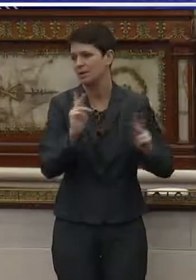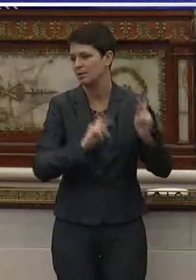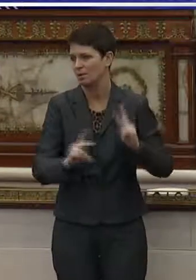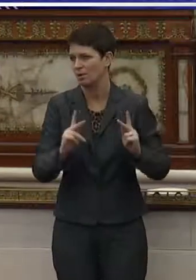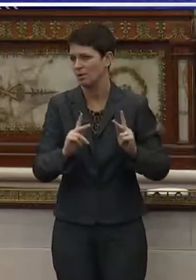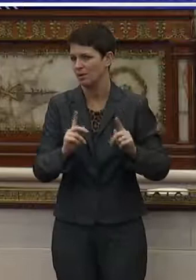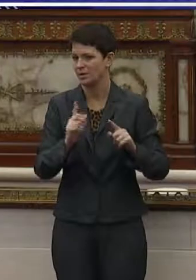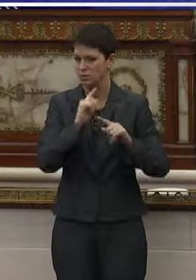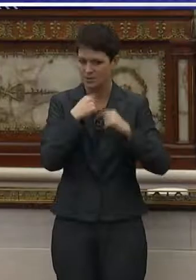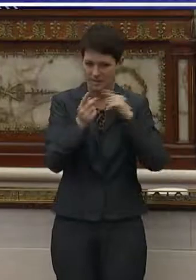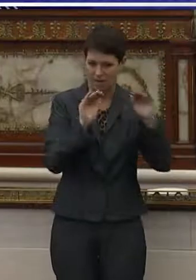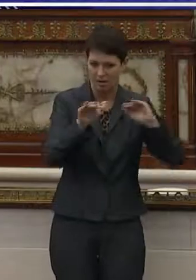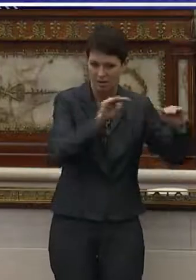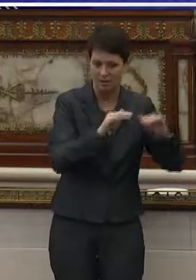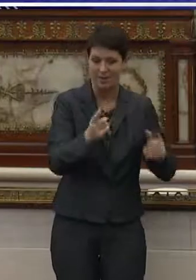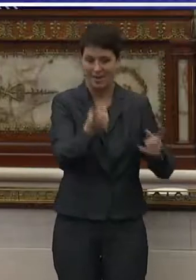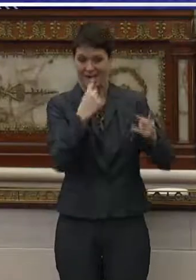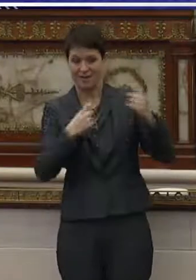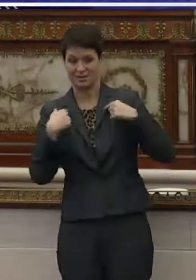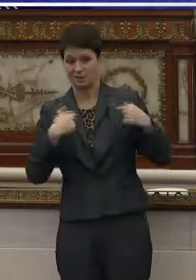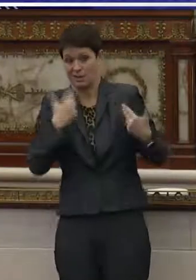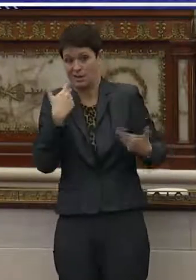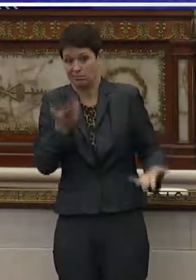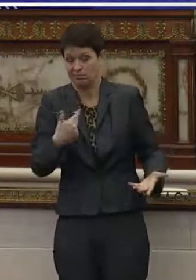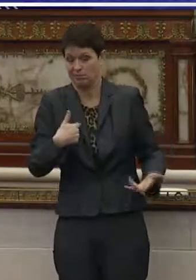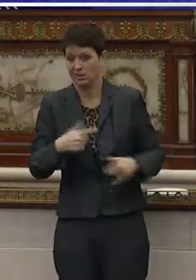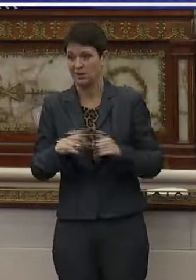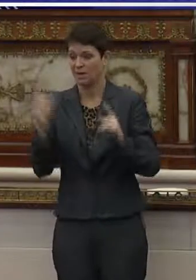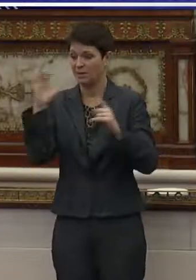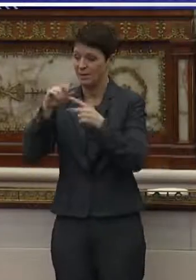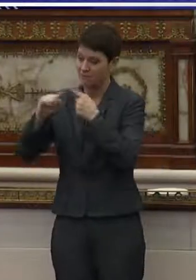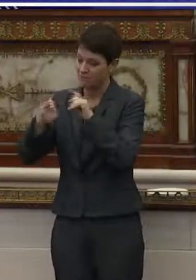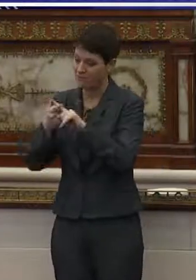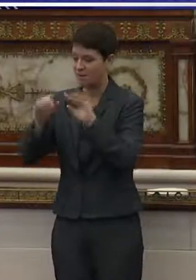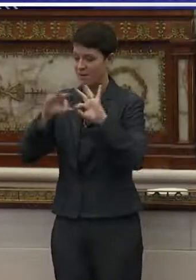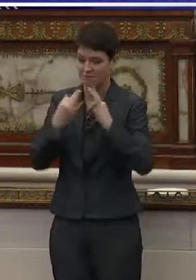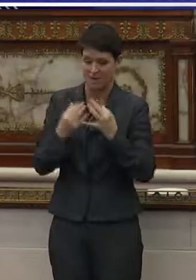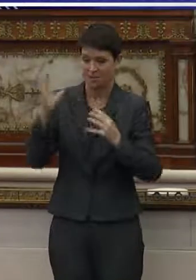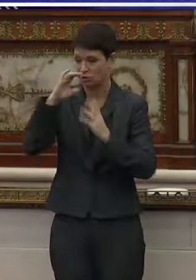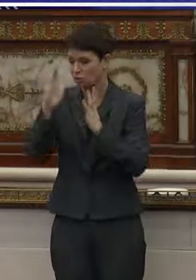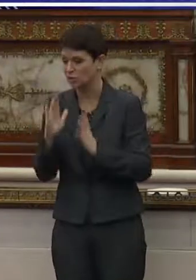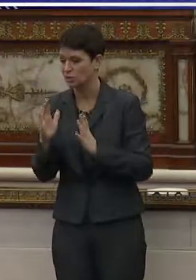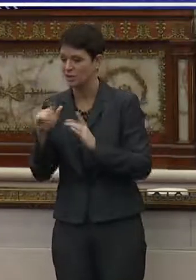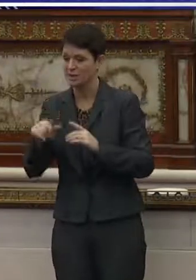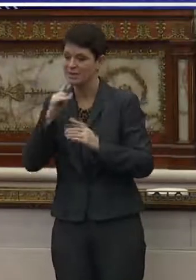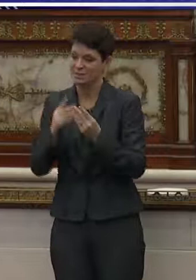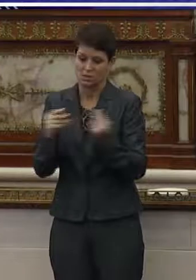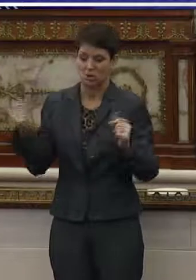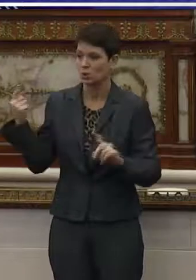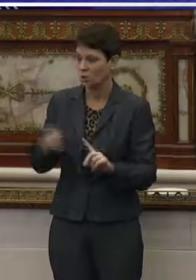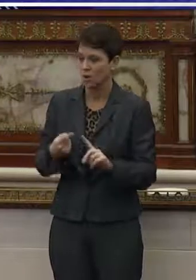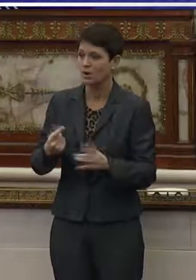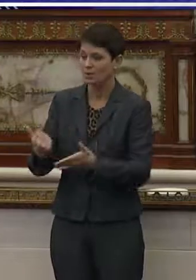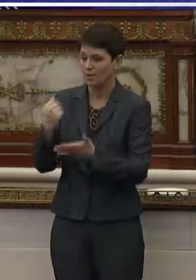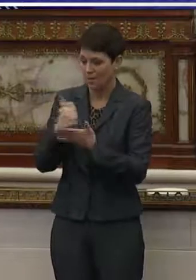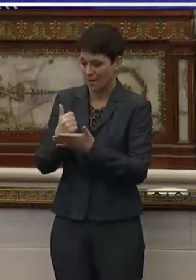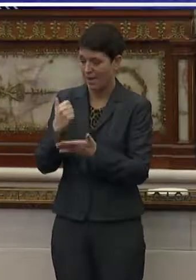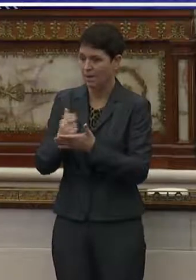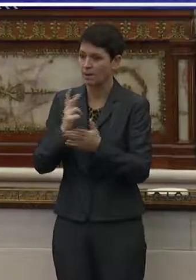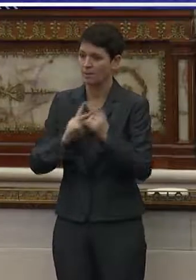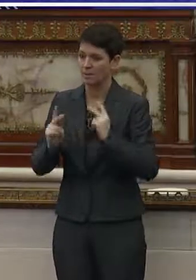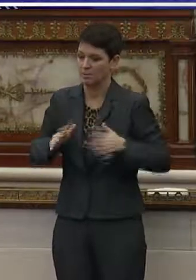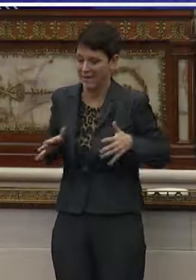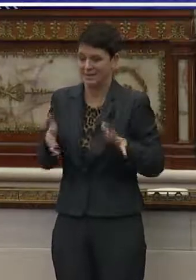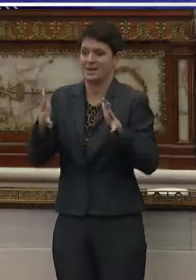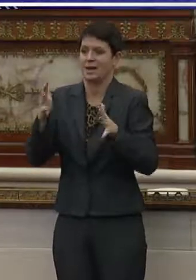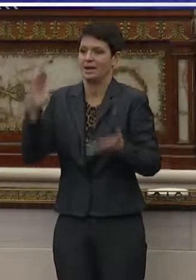different people when they ask us questions. It could be a family member, it could be a stranger. This is the cure. This is the thing that will make people's